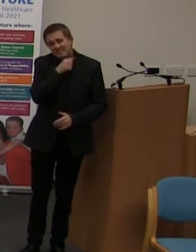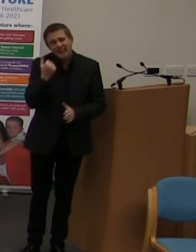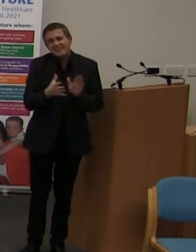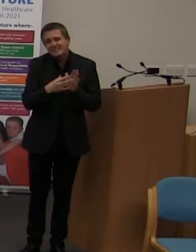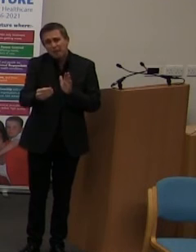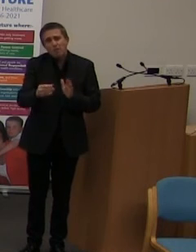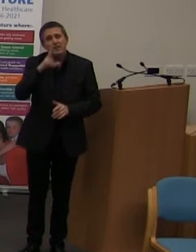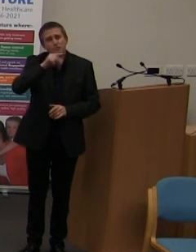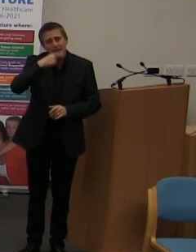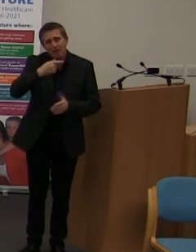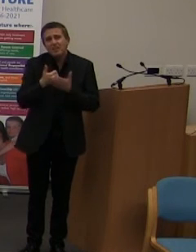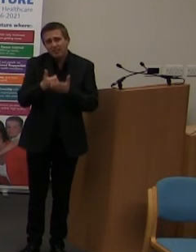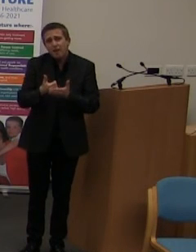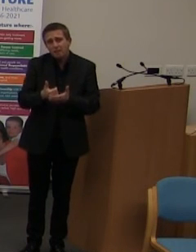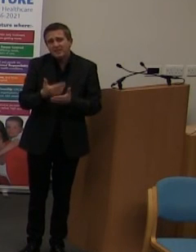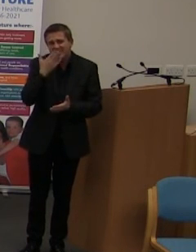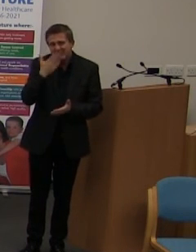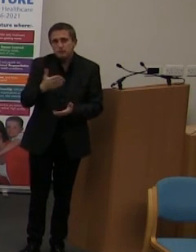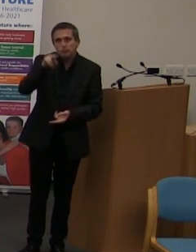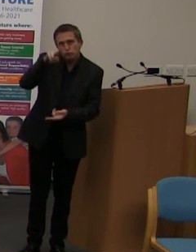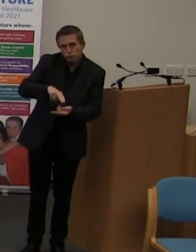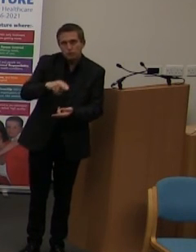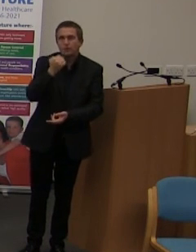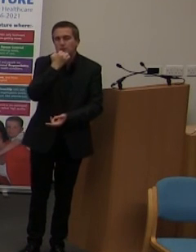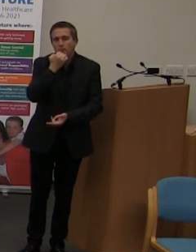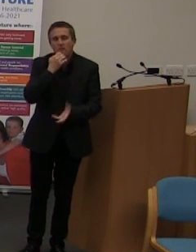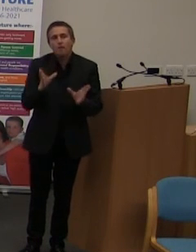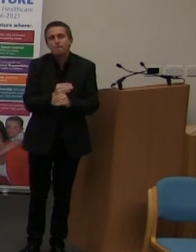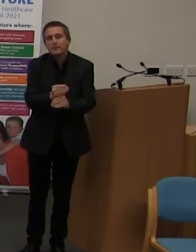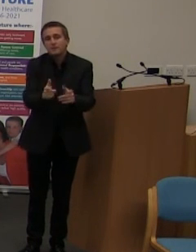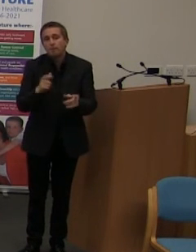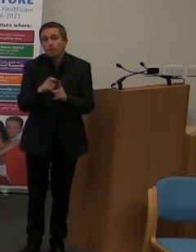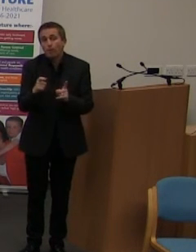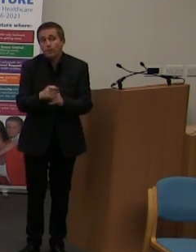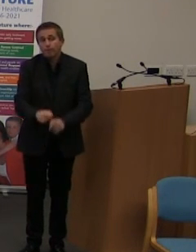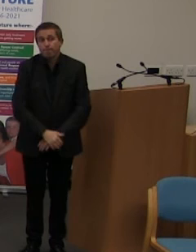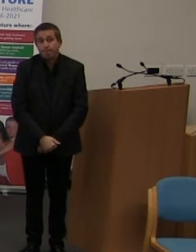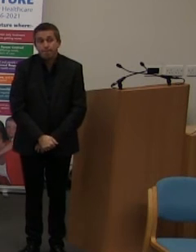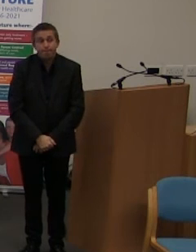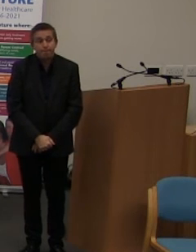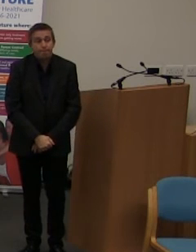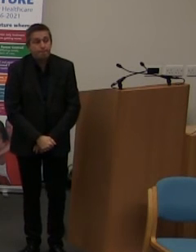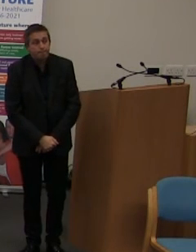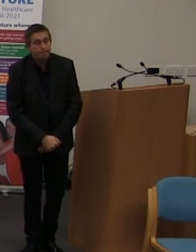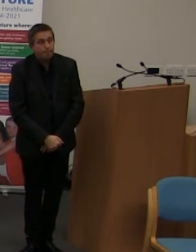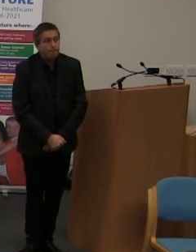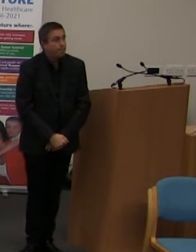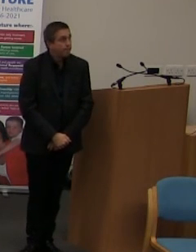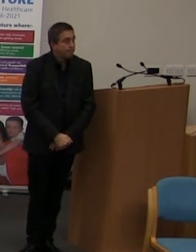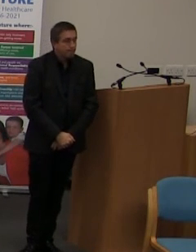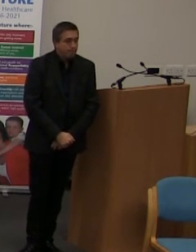they have actually been innovative in the way that they've addressed that issue. It is. Thank you.